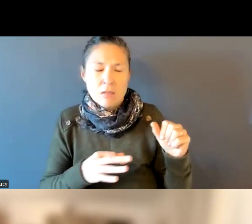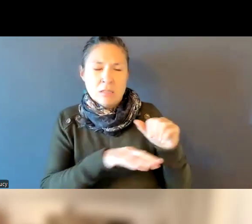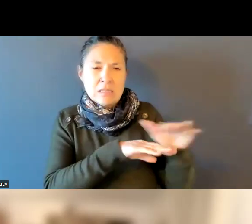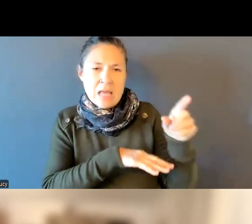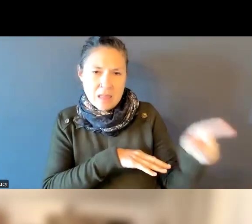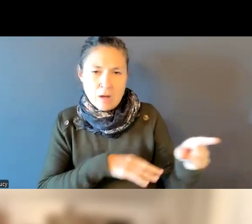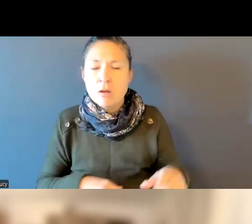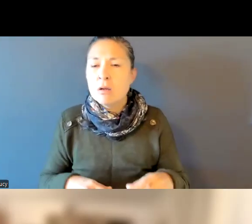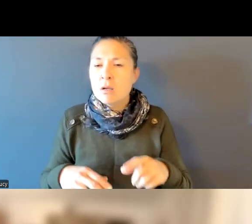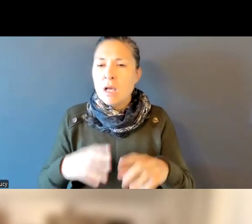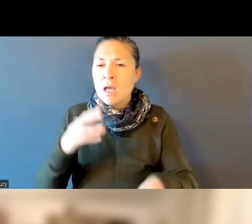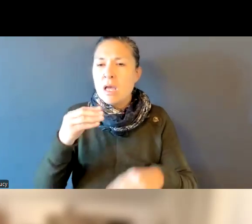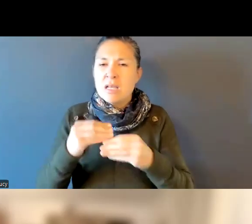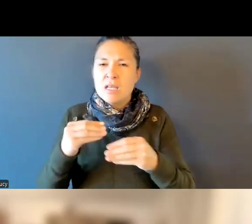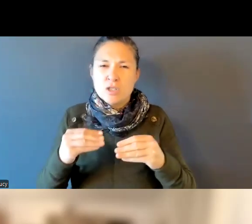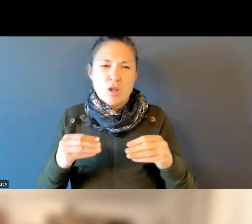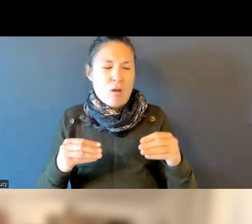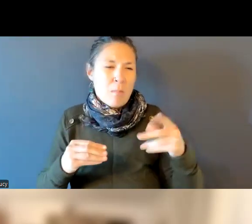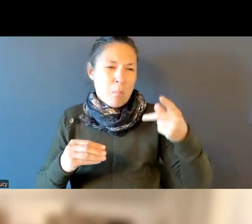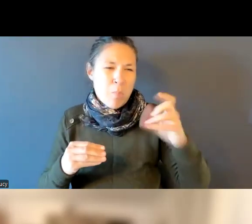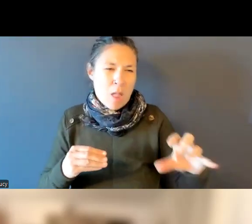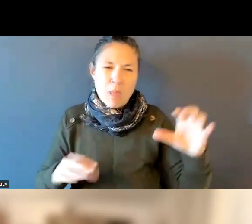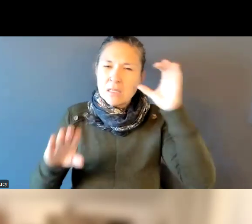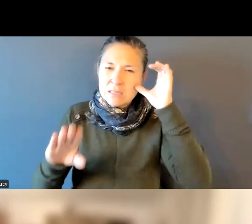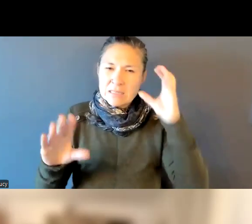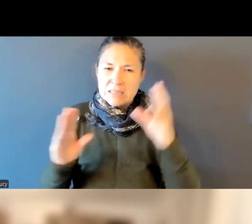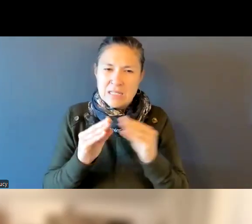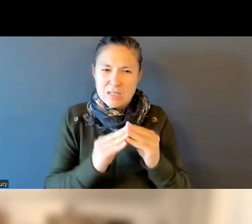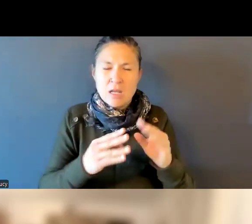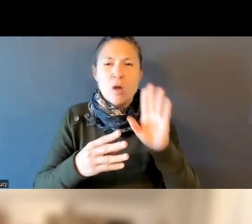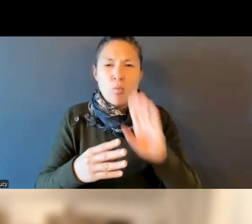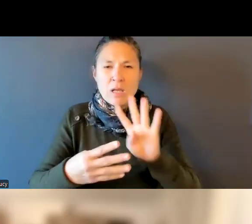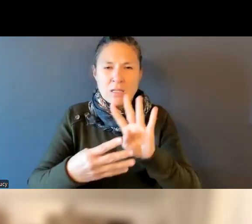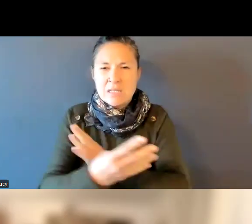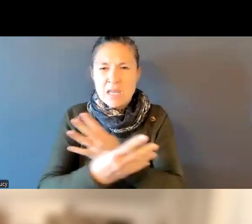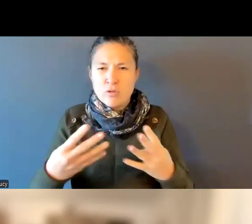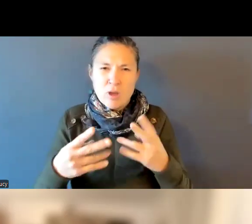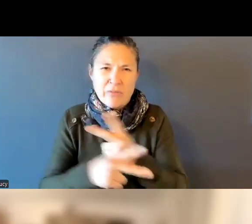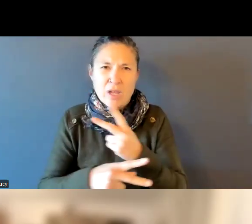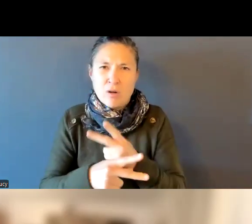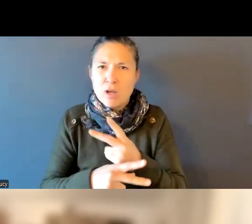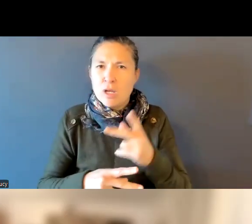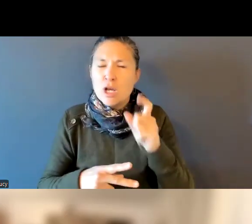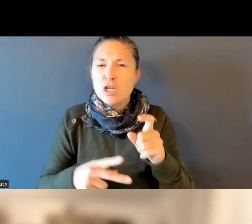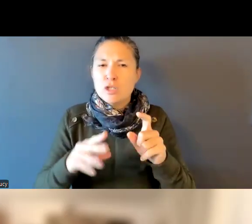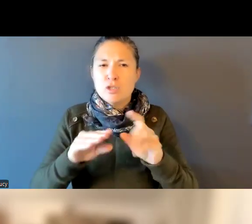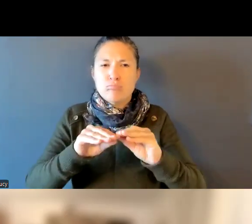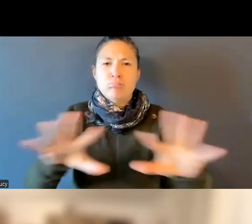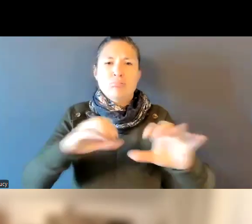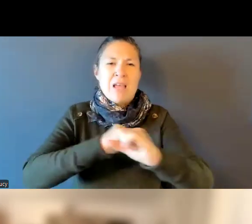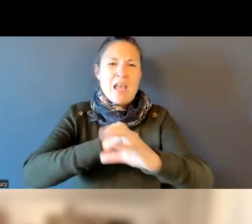additional public listening sessions that are being scheduled, should be noticed any day now for early December.